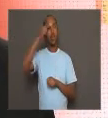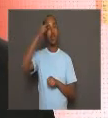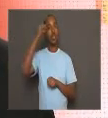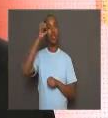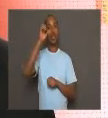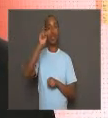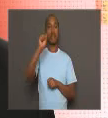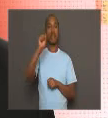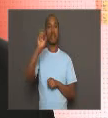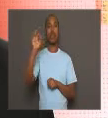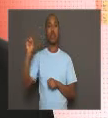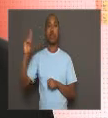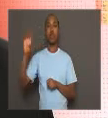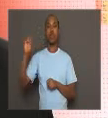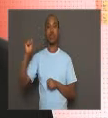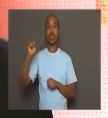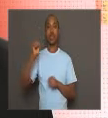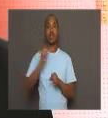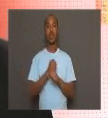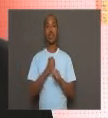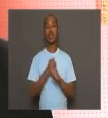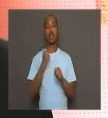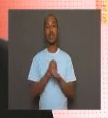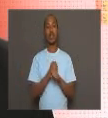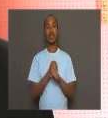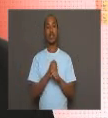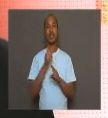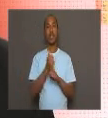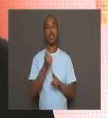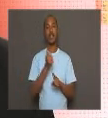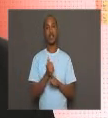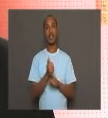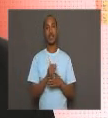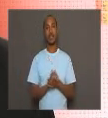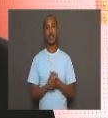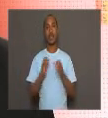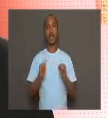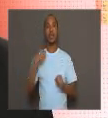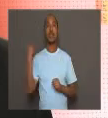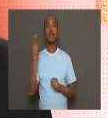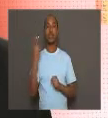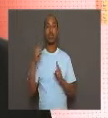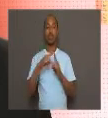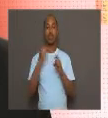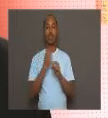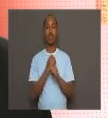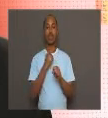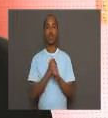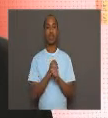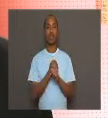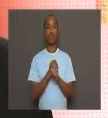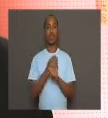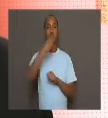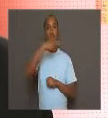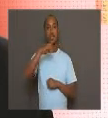roasting sulfide ores during the manufacturing of metals can be used to